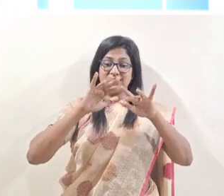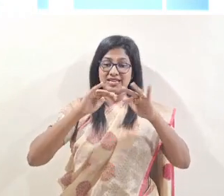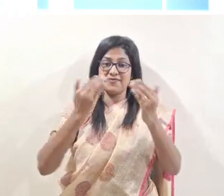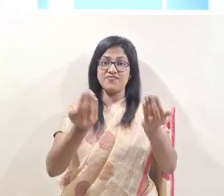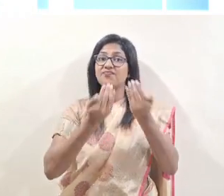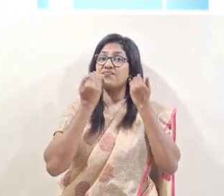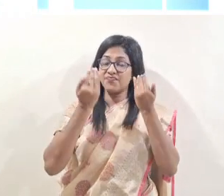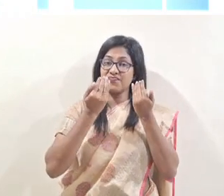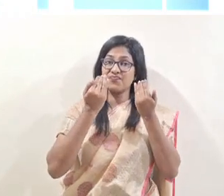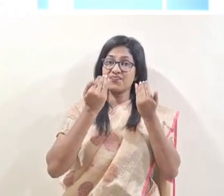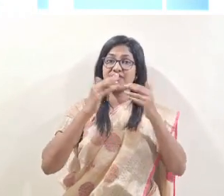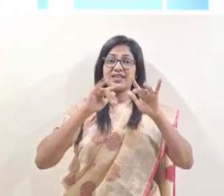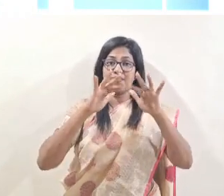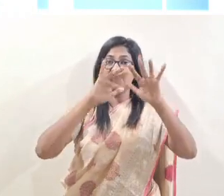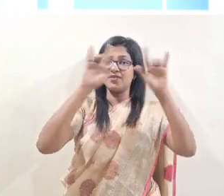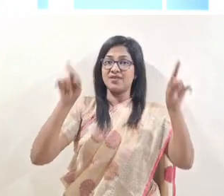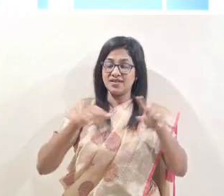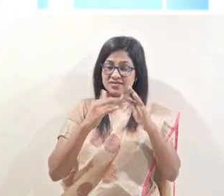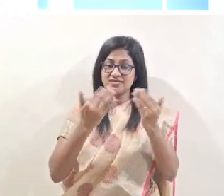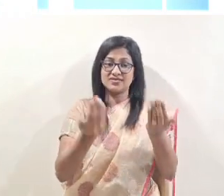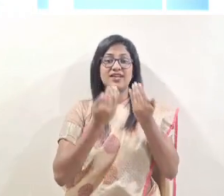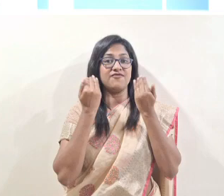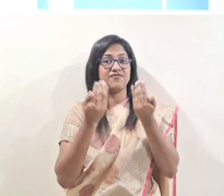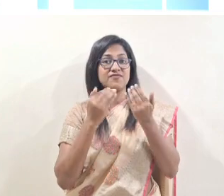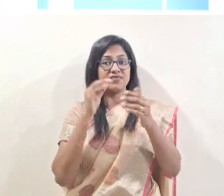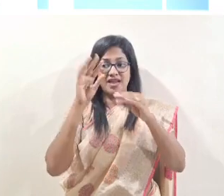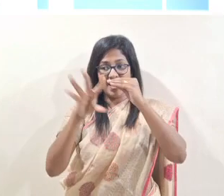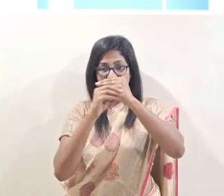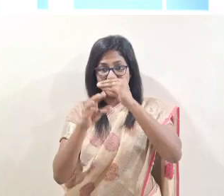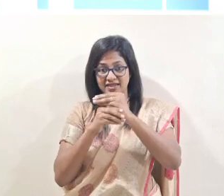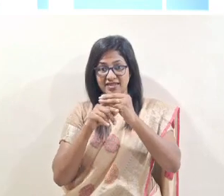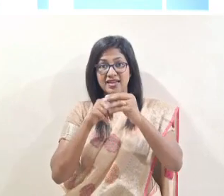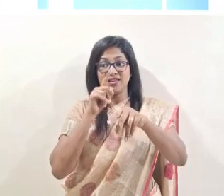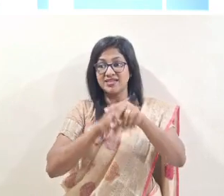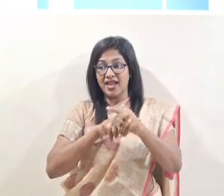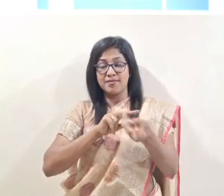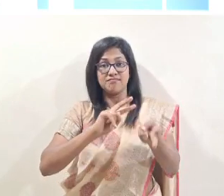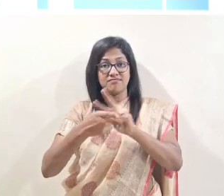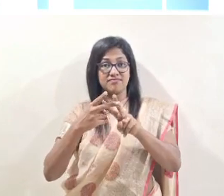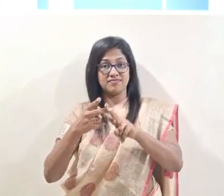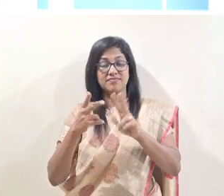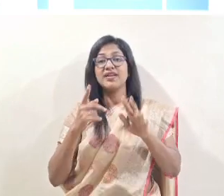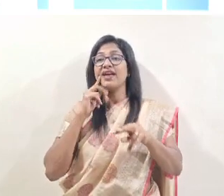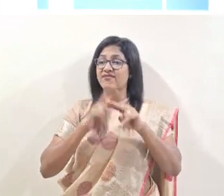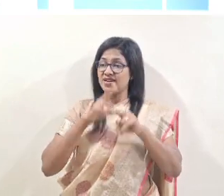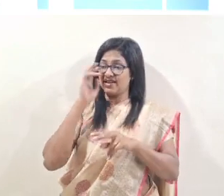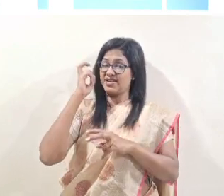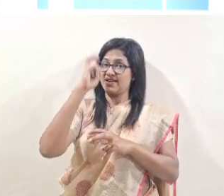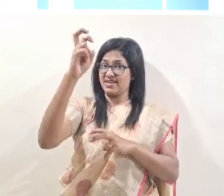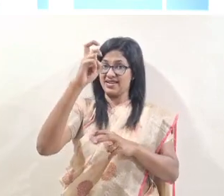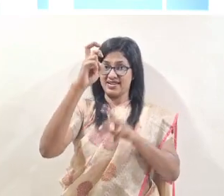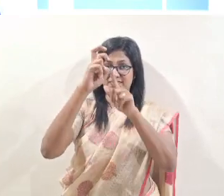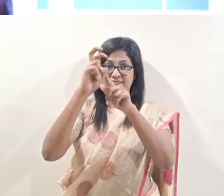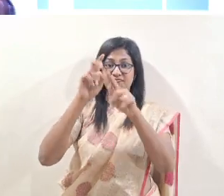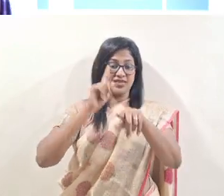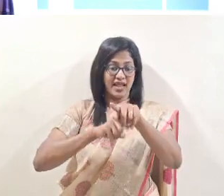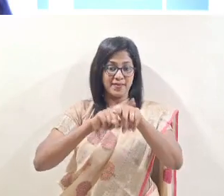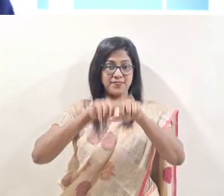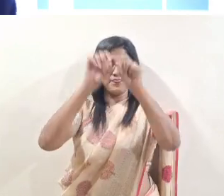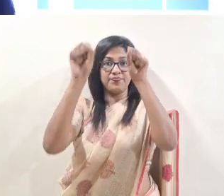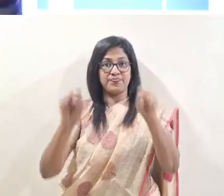features, will it affect our response time? Because all our railway systems, when they're working on a